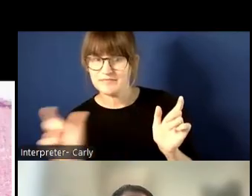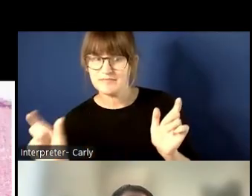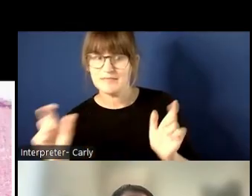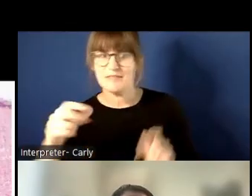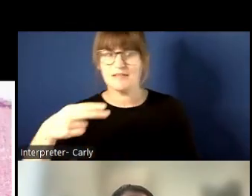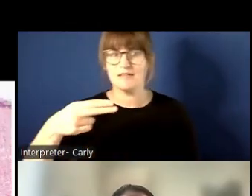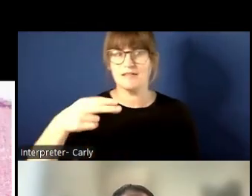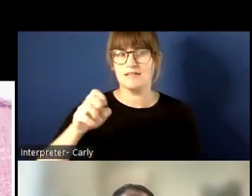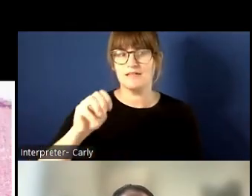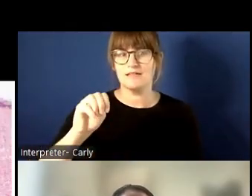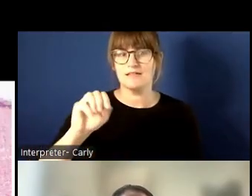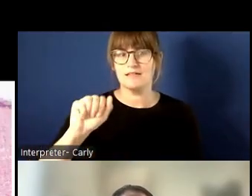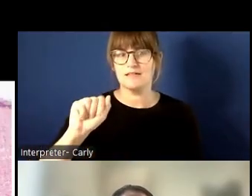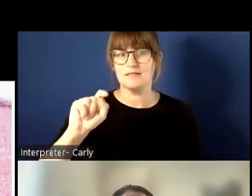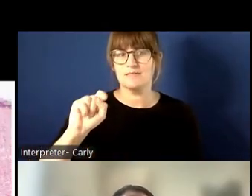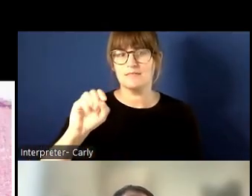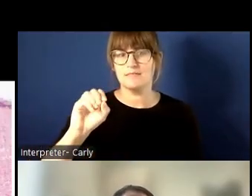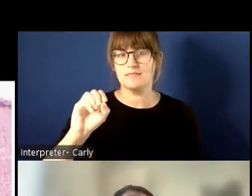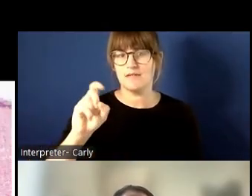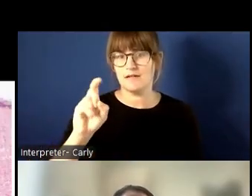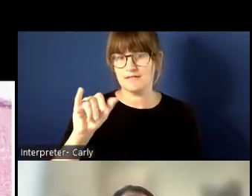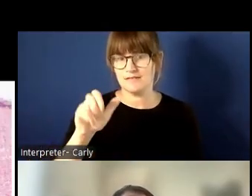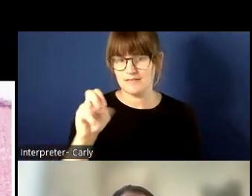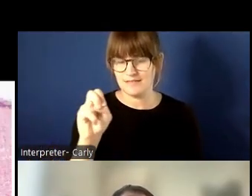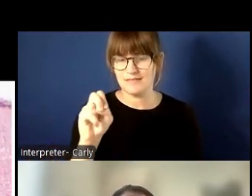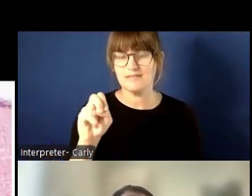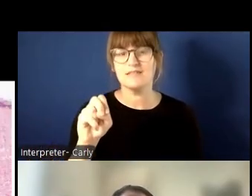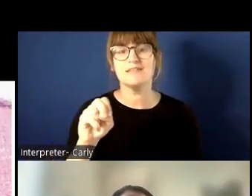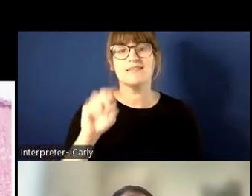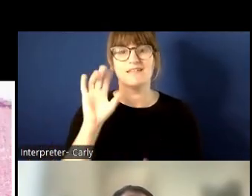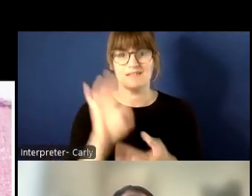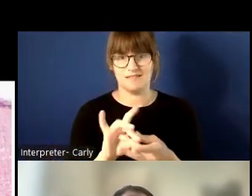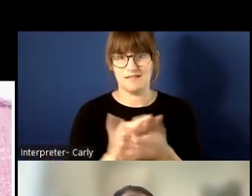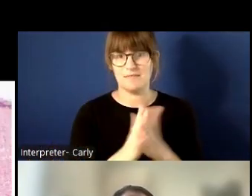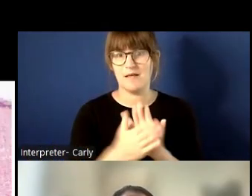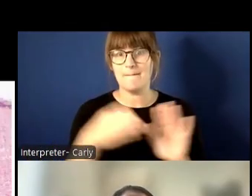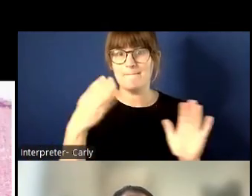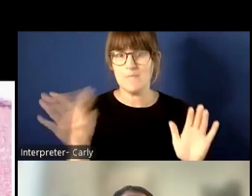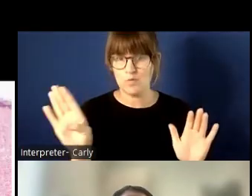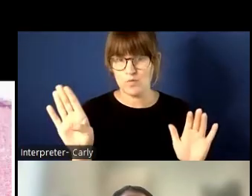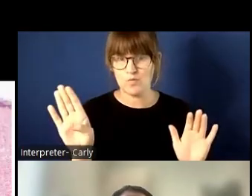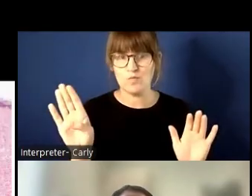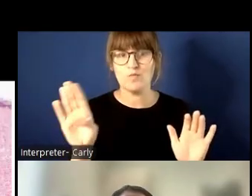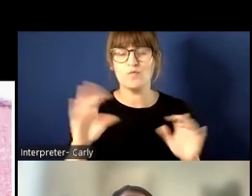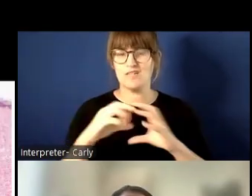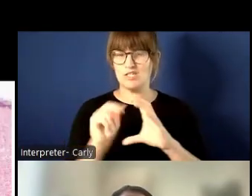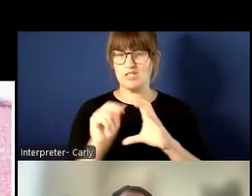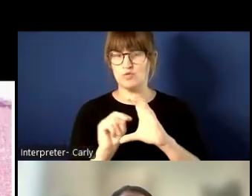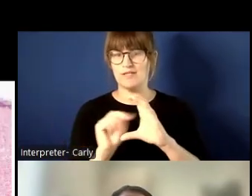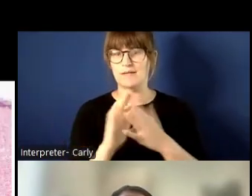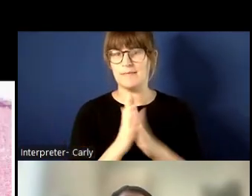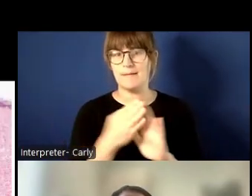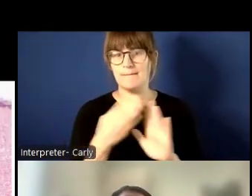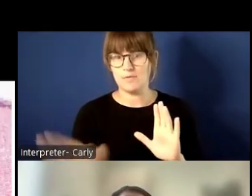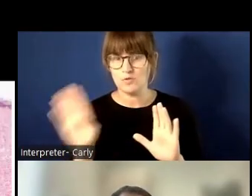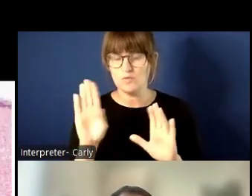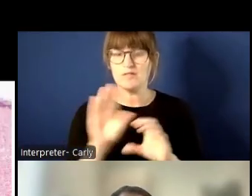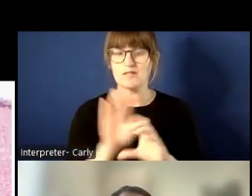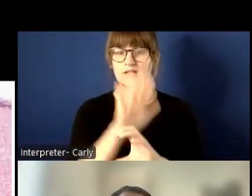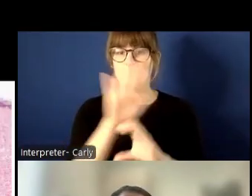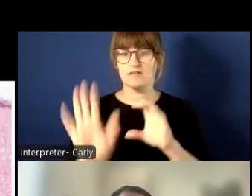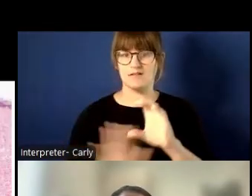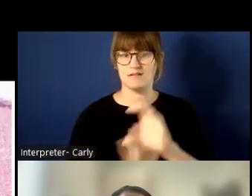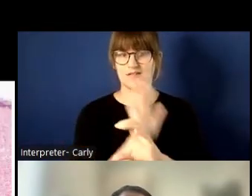hematoxylin and eosin stain. The hematoxylin stains the nuclei blue, and the eosin stains your cytoplasm and extracellular matrix